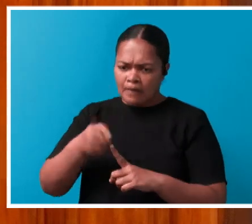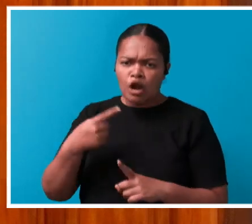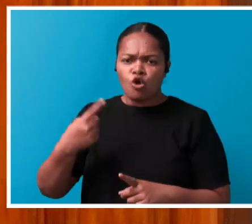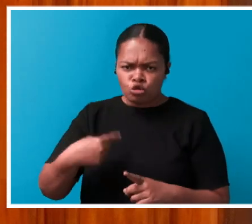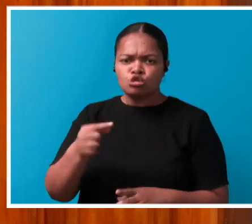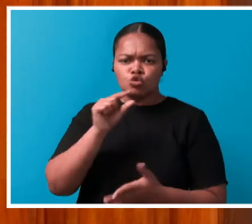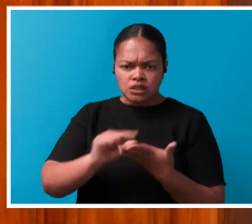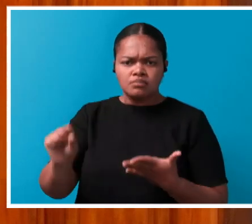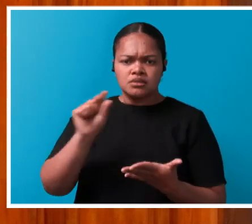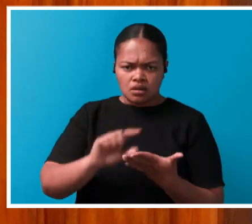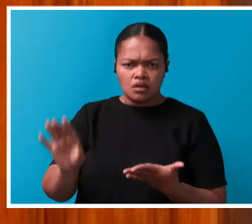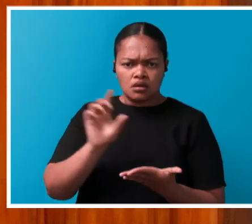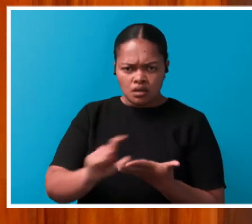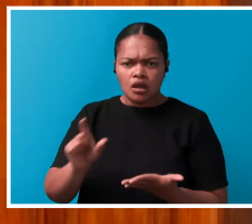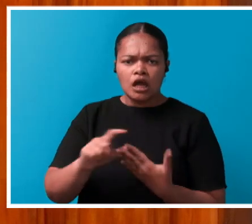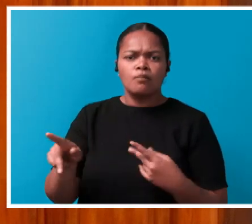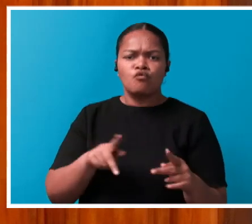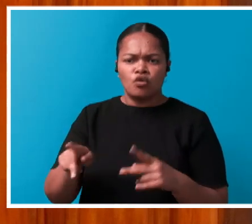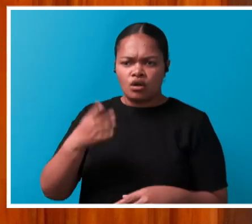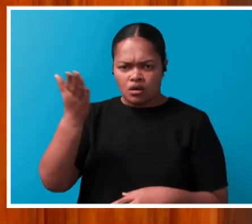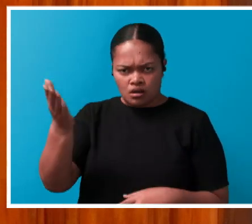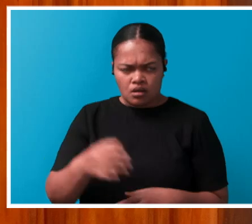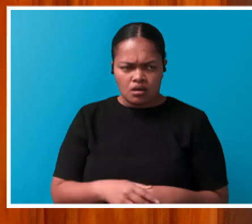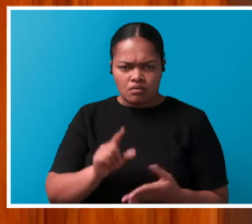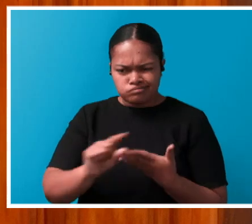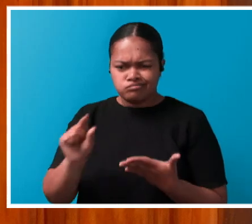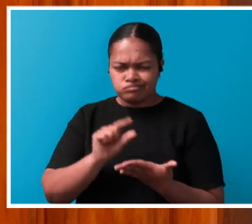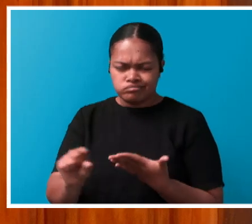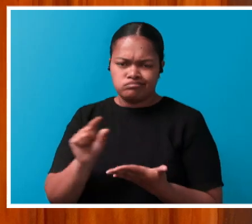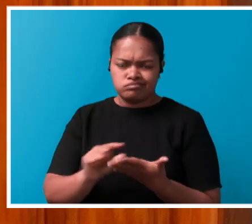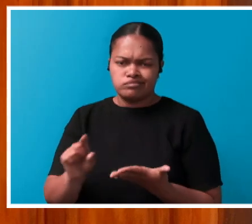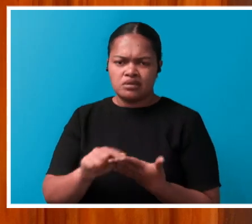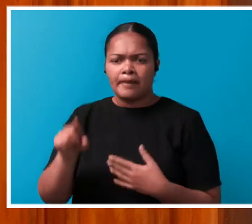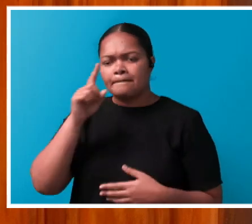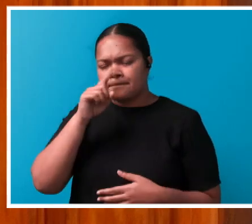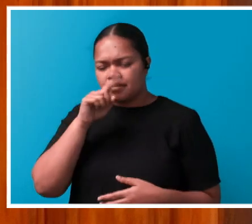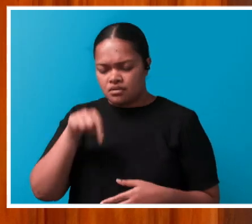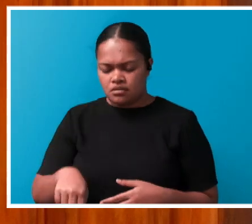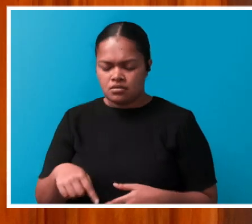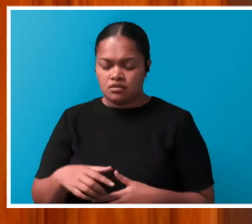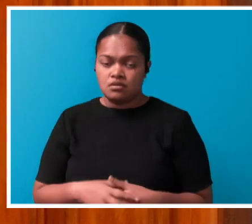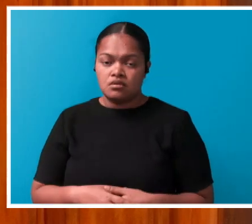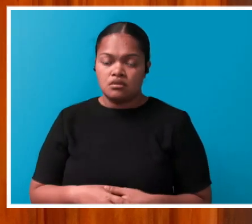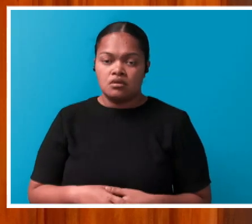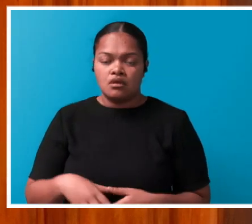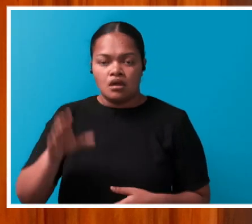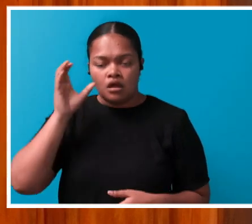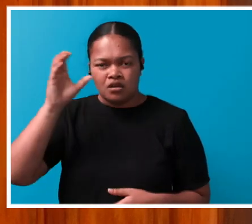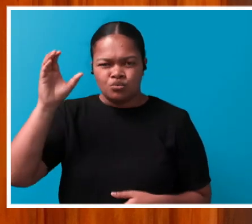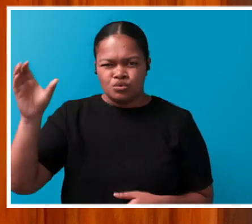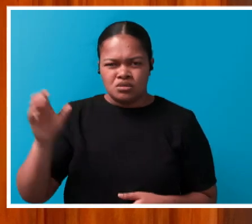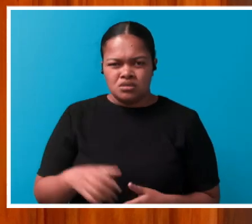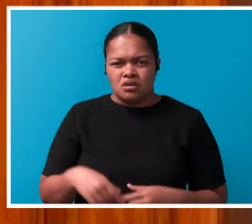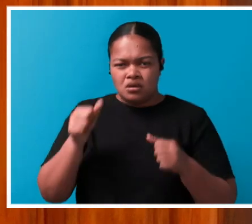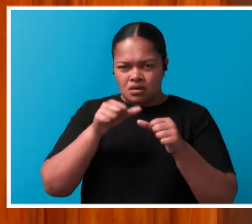the non-performing industry at a substantial cost to the people of this country. We are forfeiting other